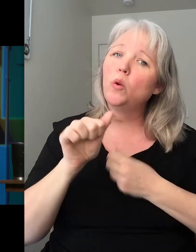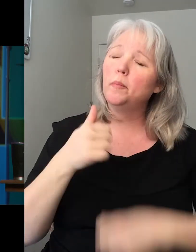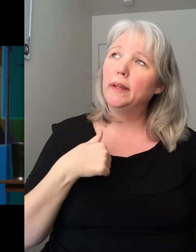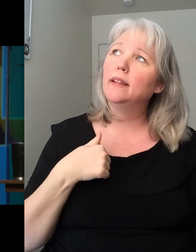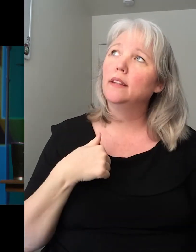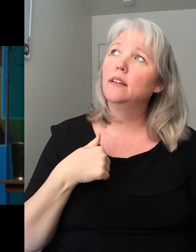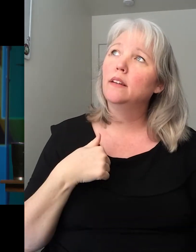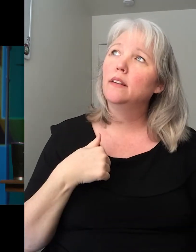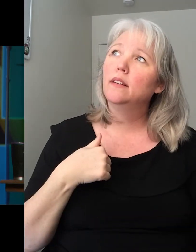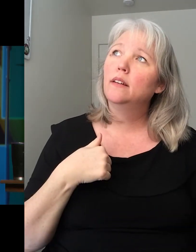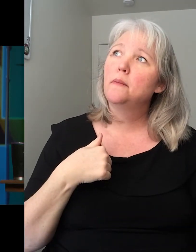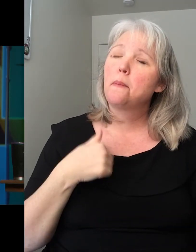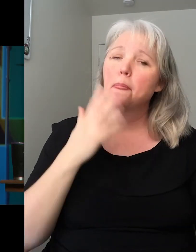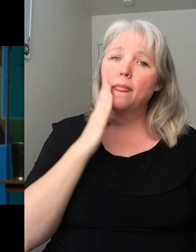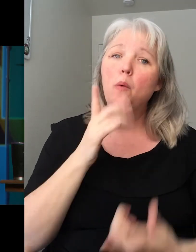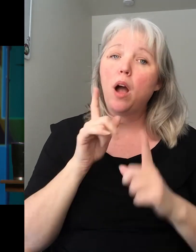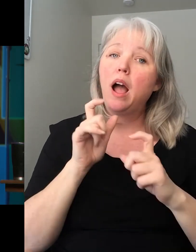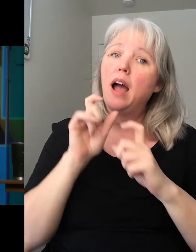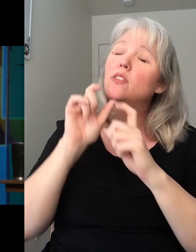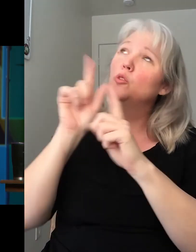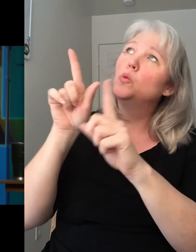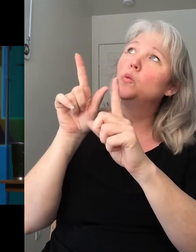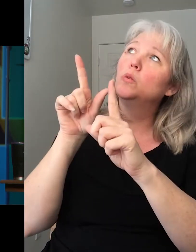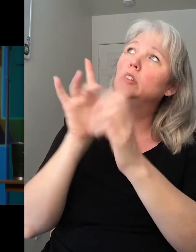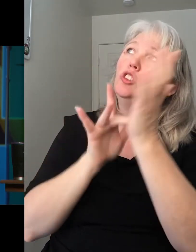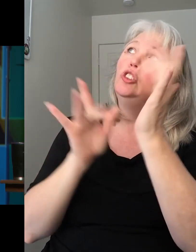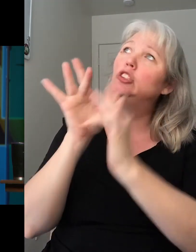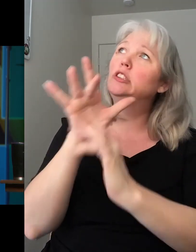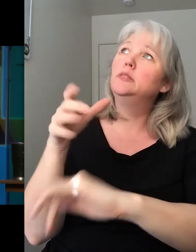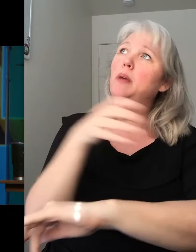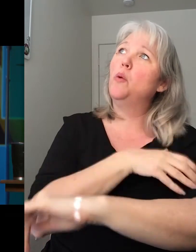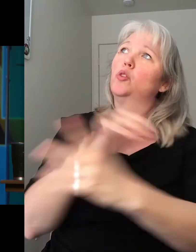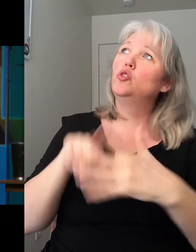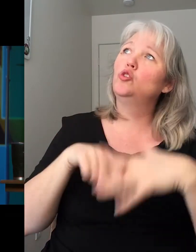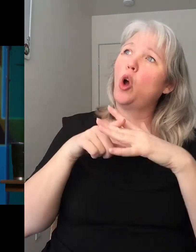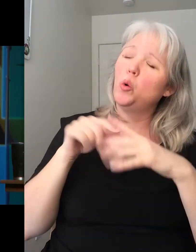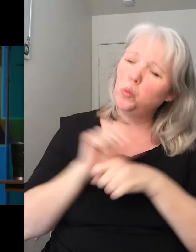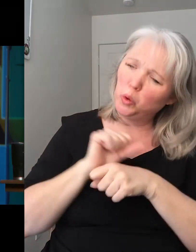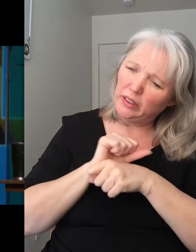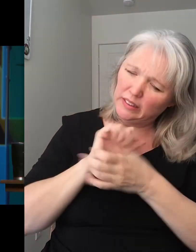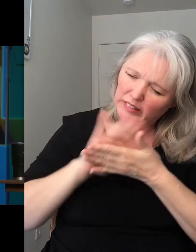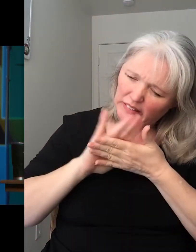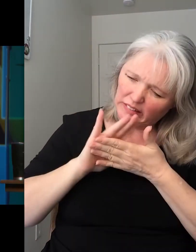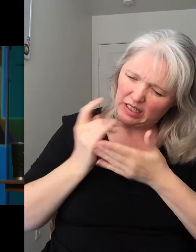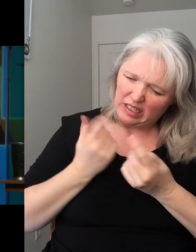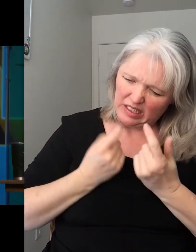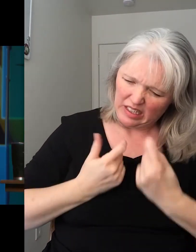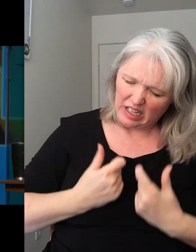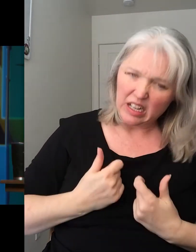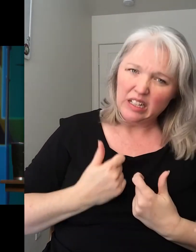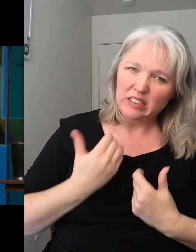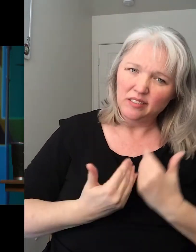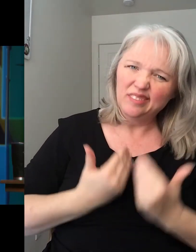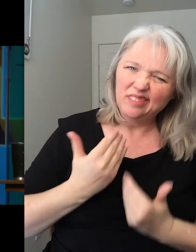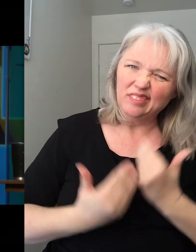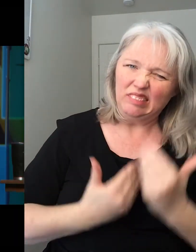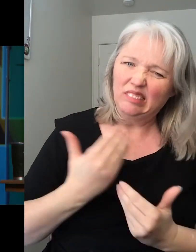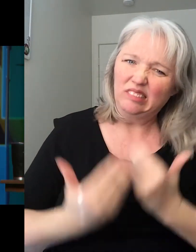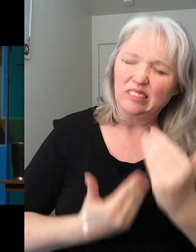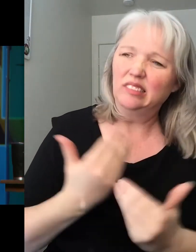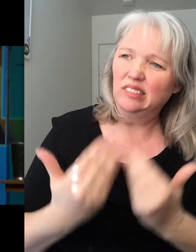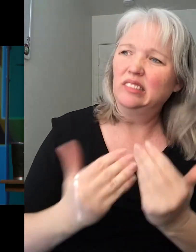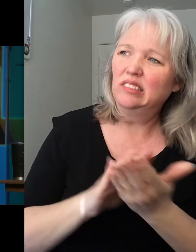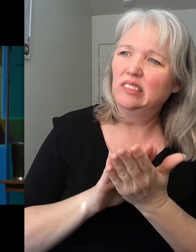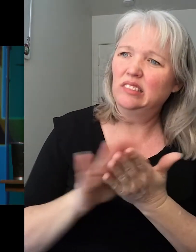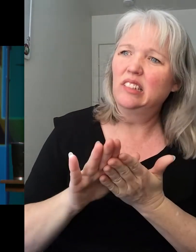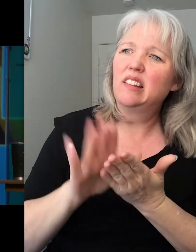that's destroying me. And I'm going to ask you by the power of Jesus to begin to work on me step by step, thought by thought,